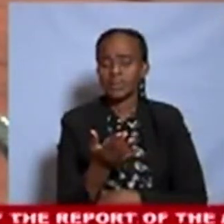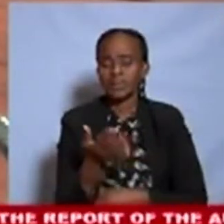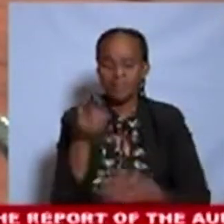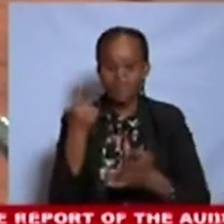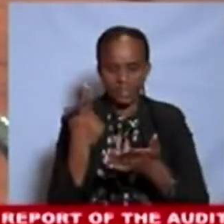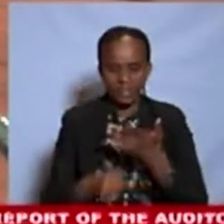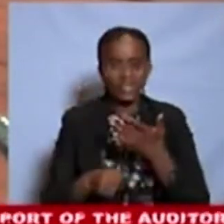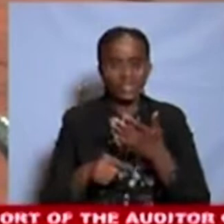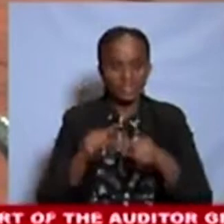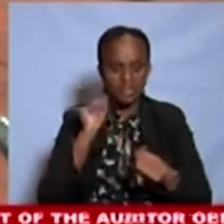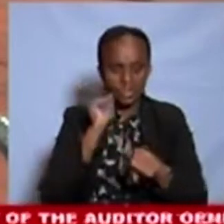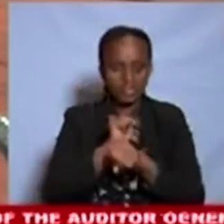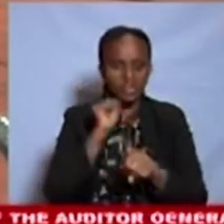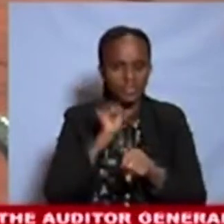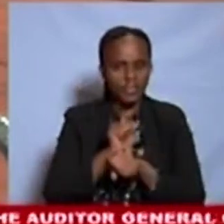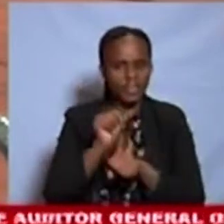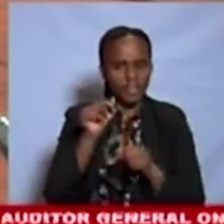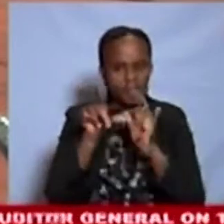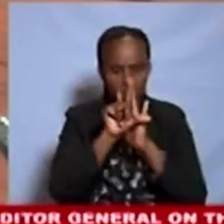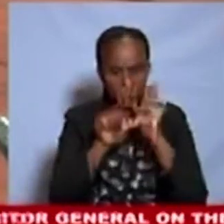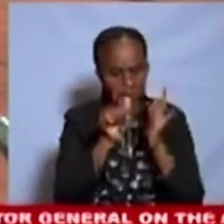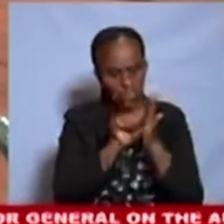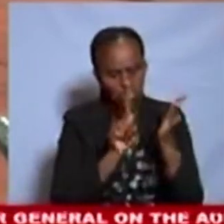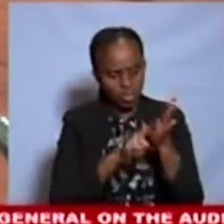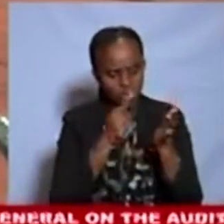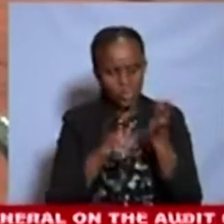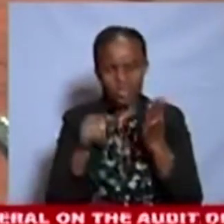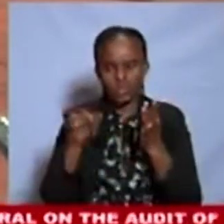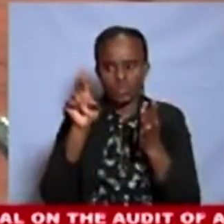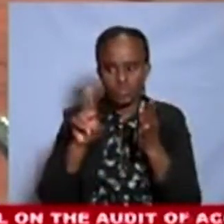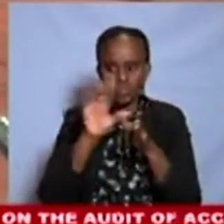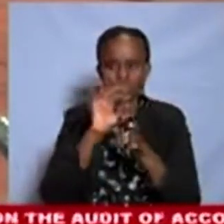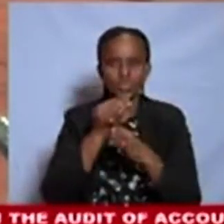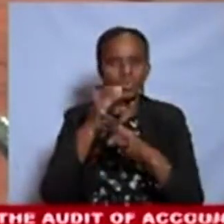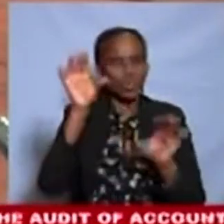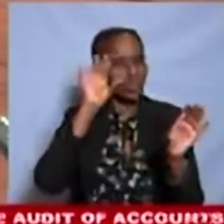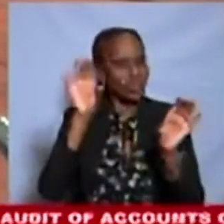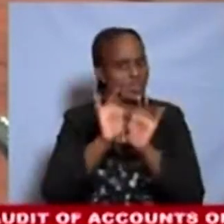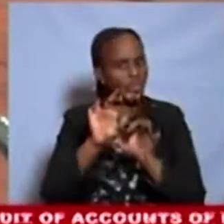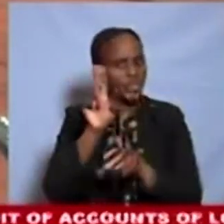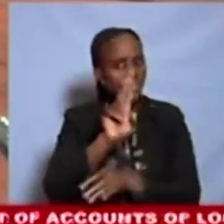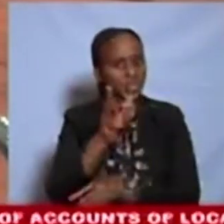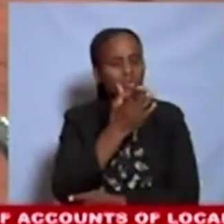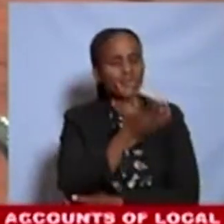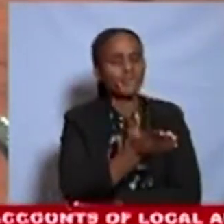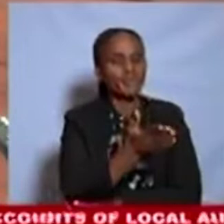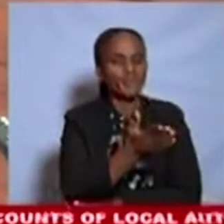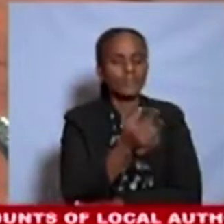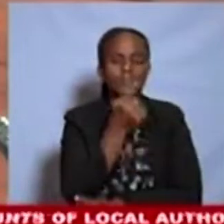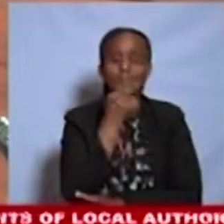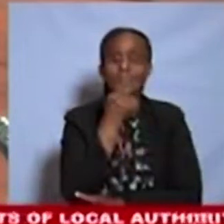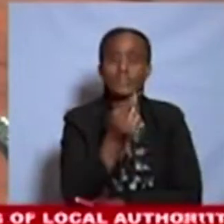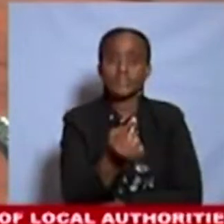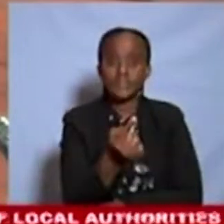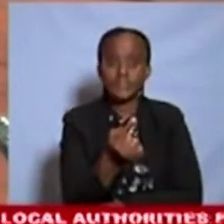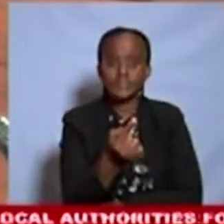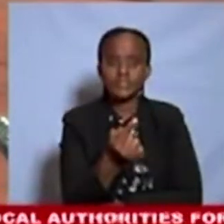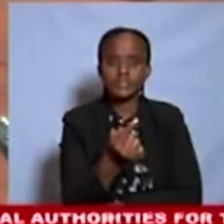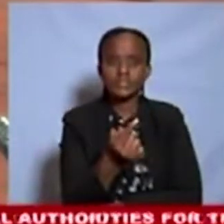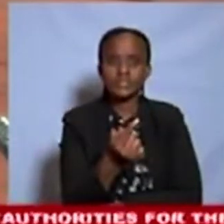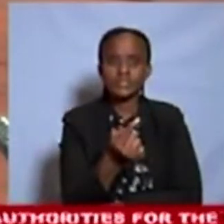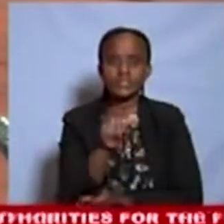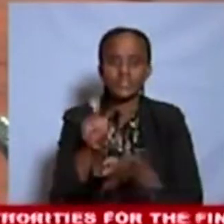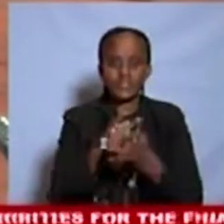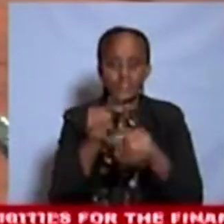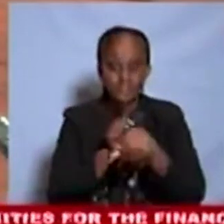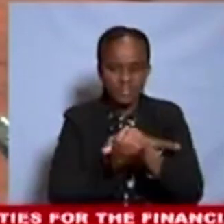the Employment Act you use there, or the conditions you use there, they says for how